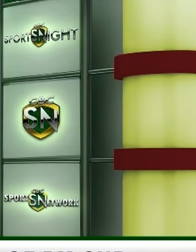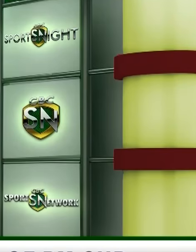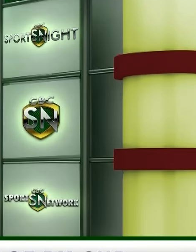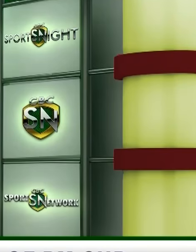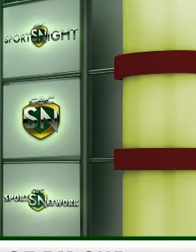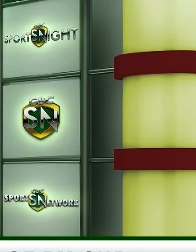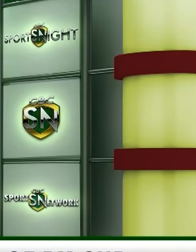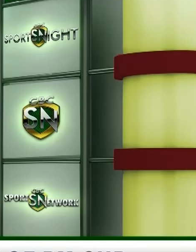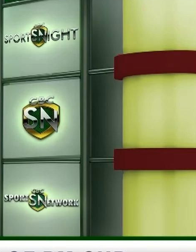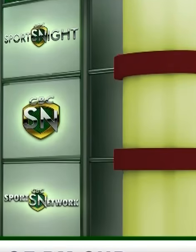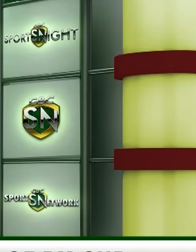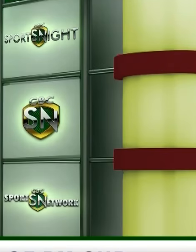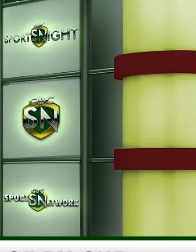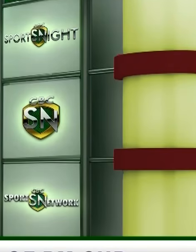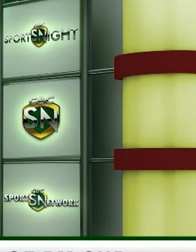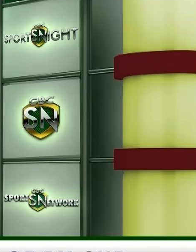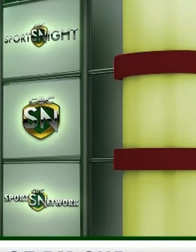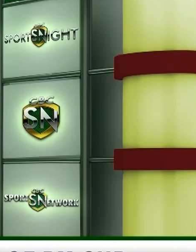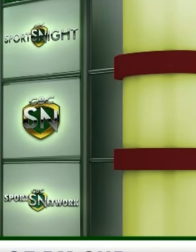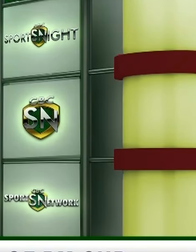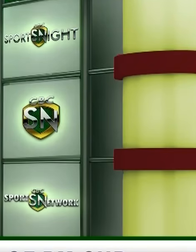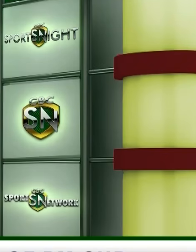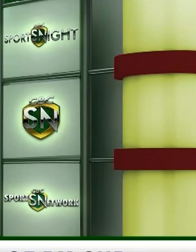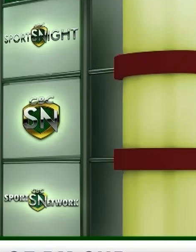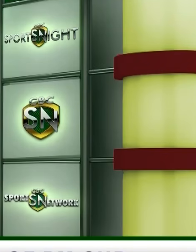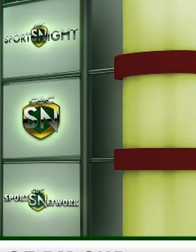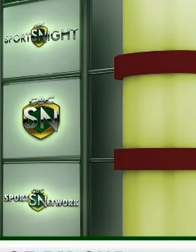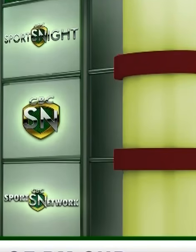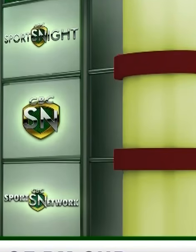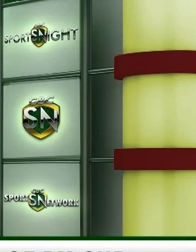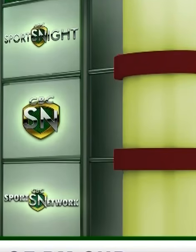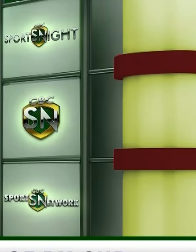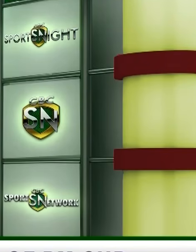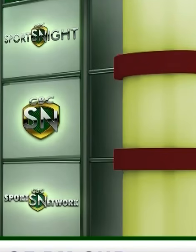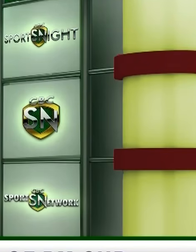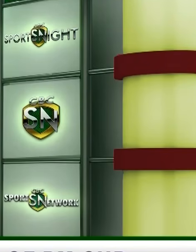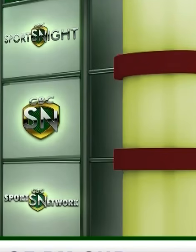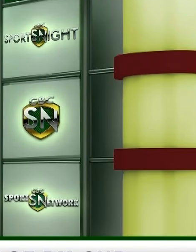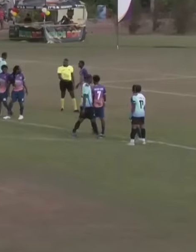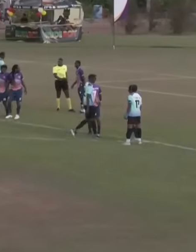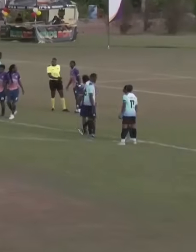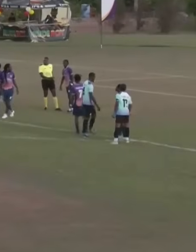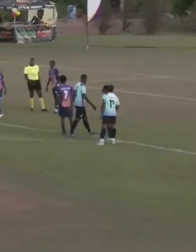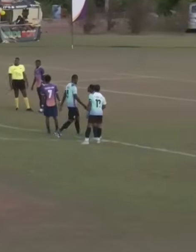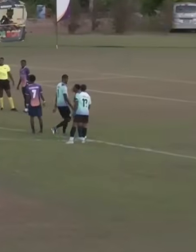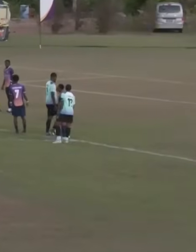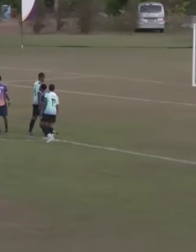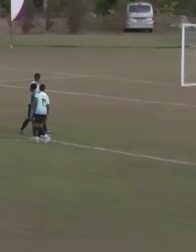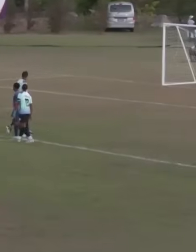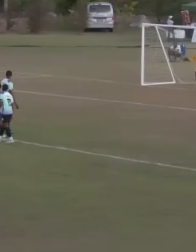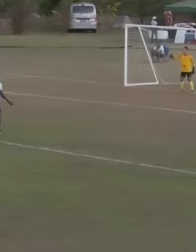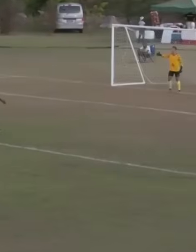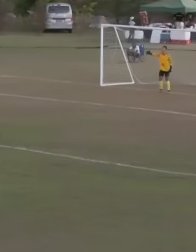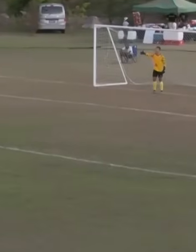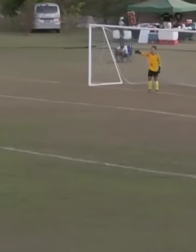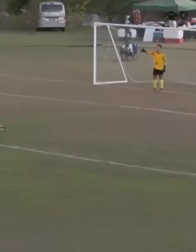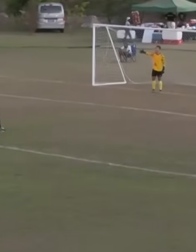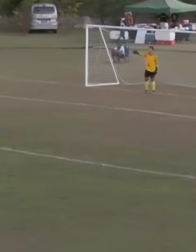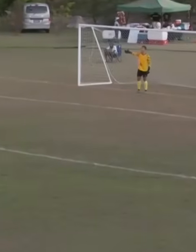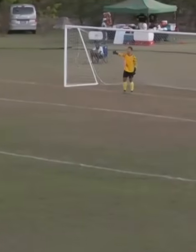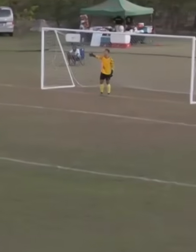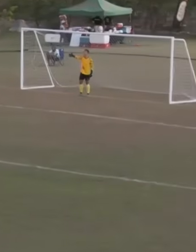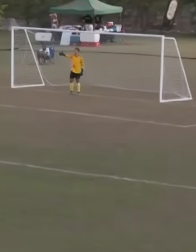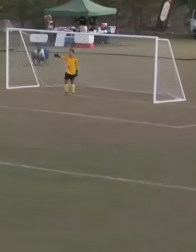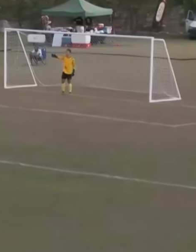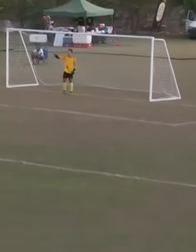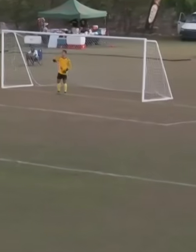Ellerton edged Pro Shotters 2-1. CBC's Anmar Goodrich Boyce reports. We're in the East for a feast of the Prime Minister's